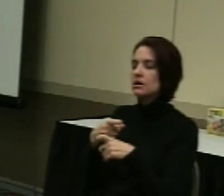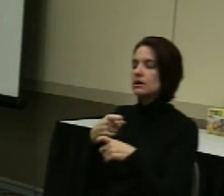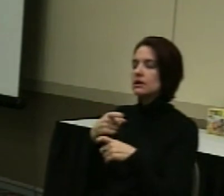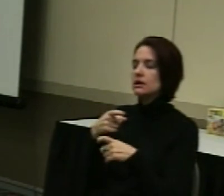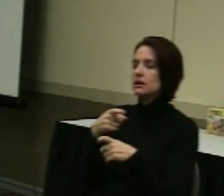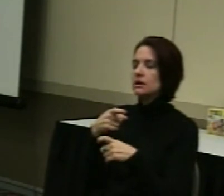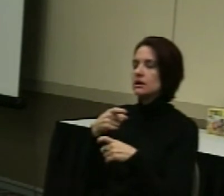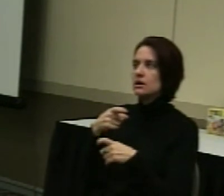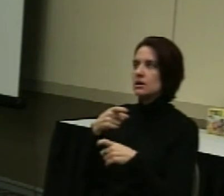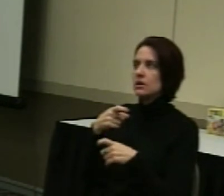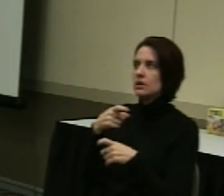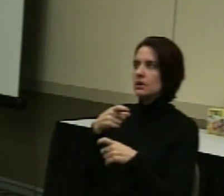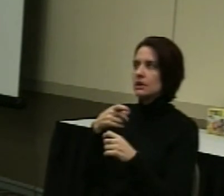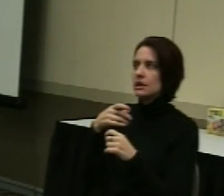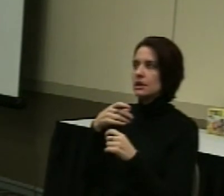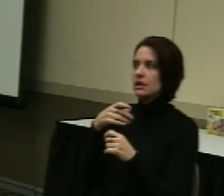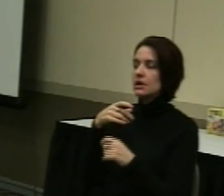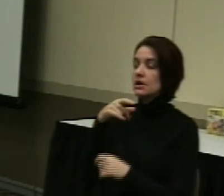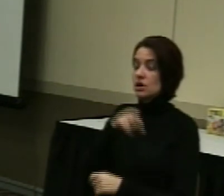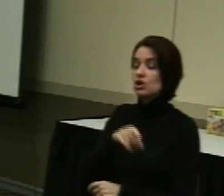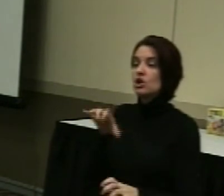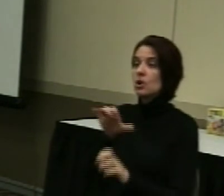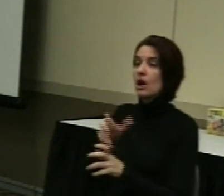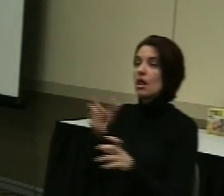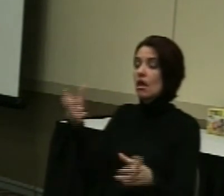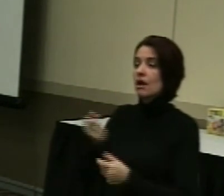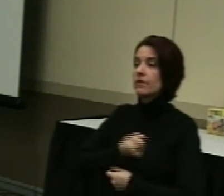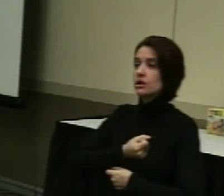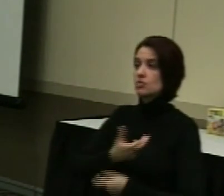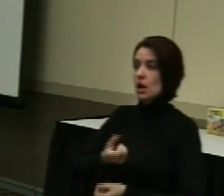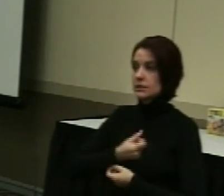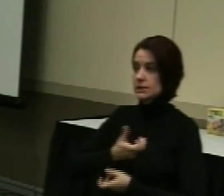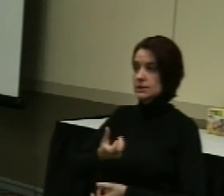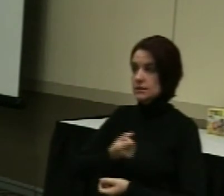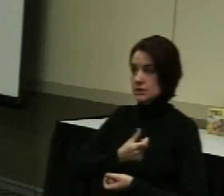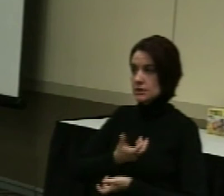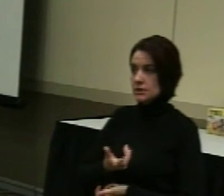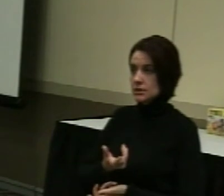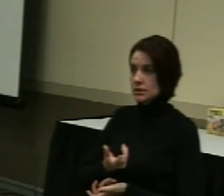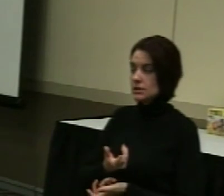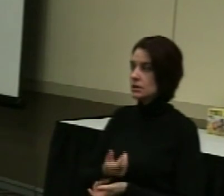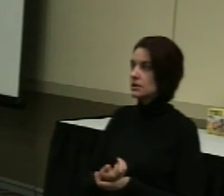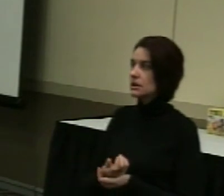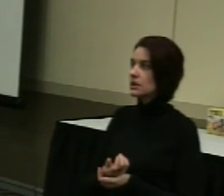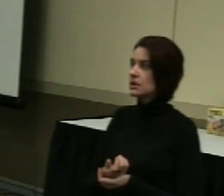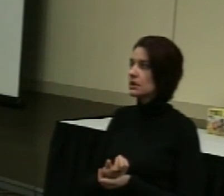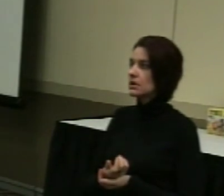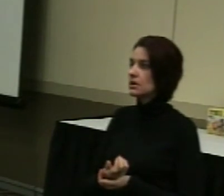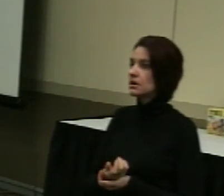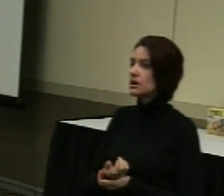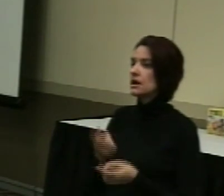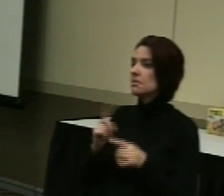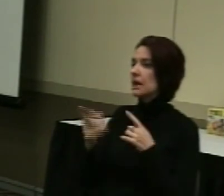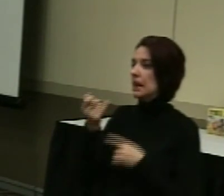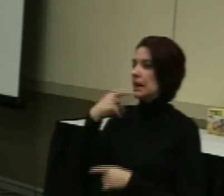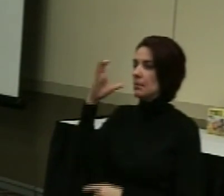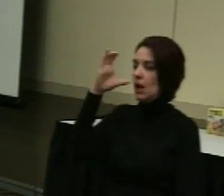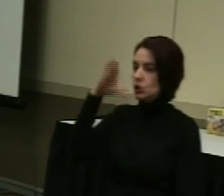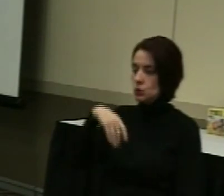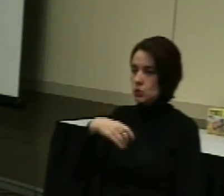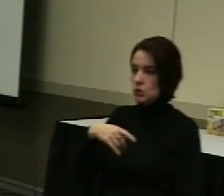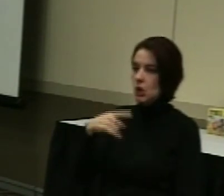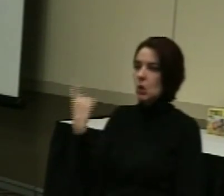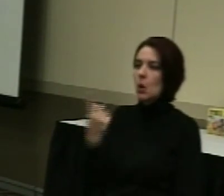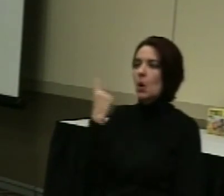she's doing a lot of expressing, and you think that it's a little bit unusual. You'd always expect that